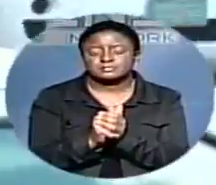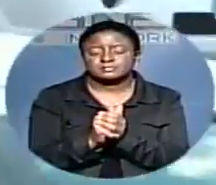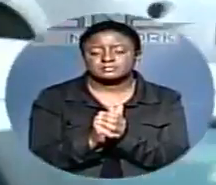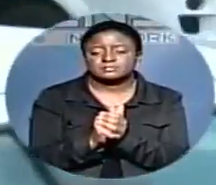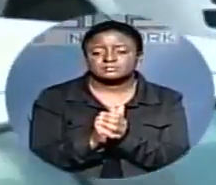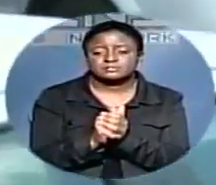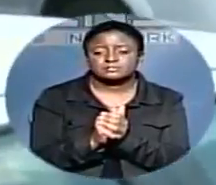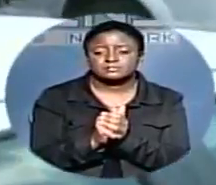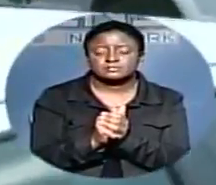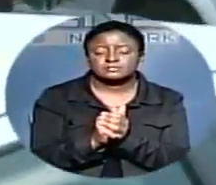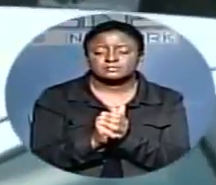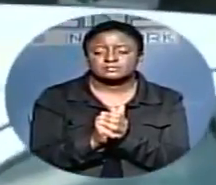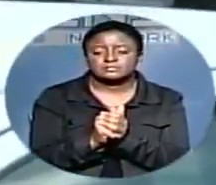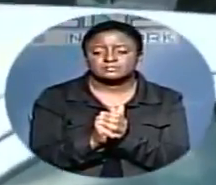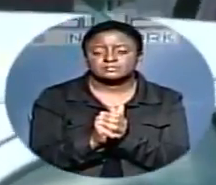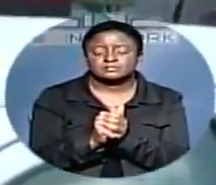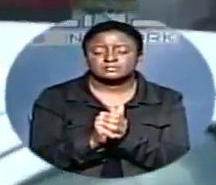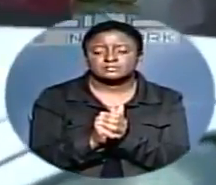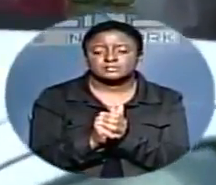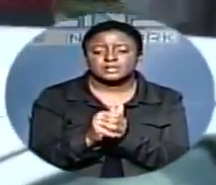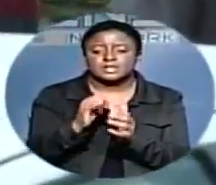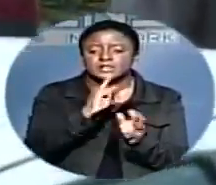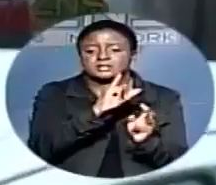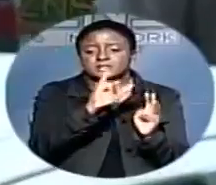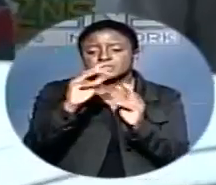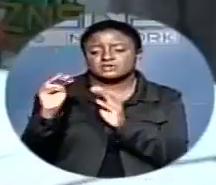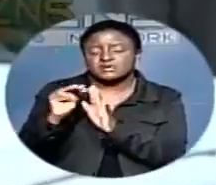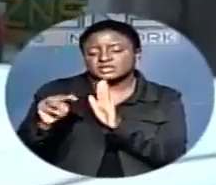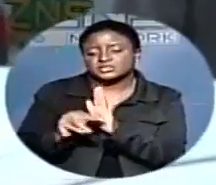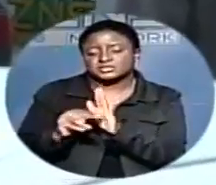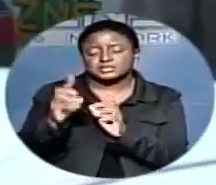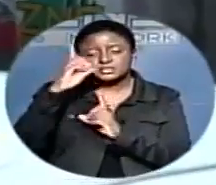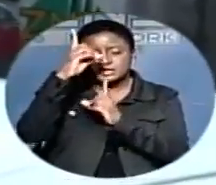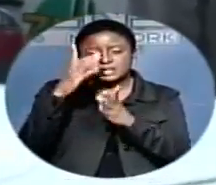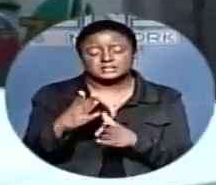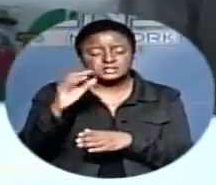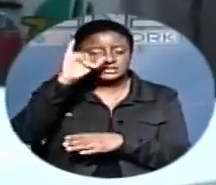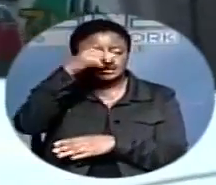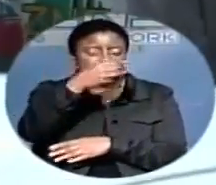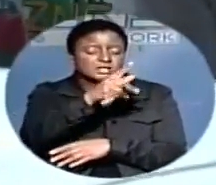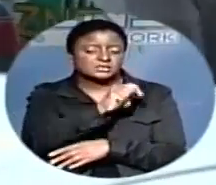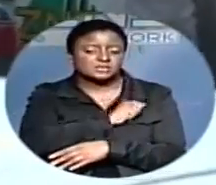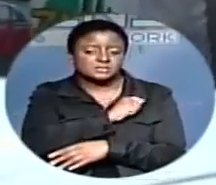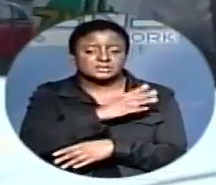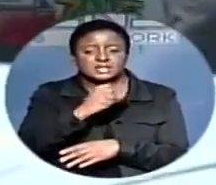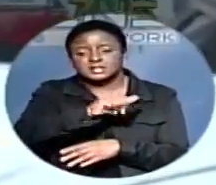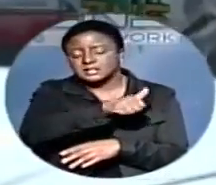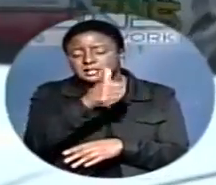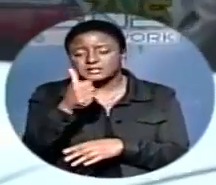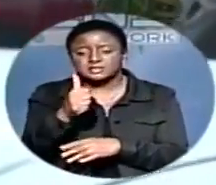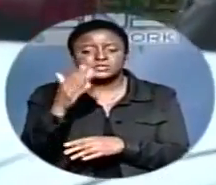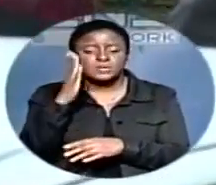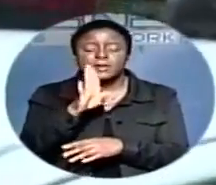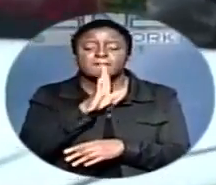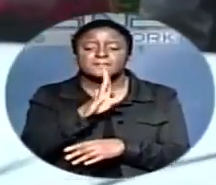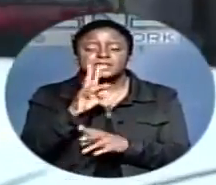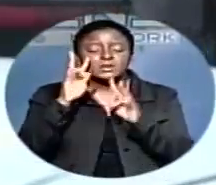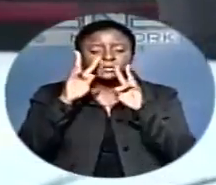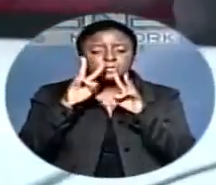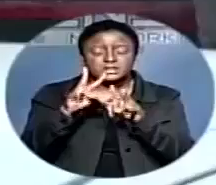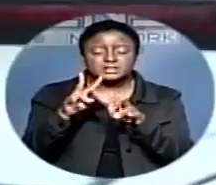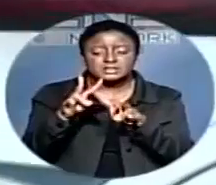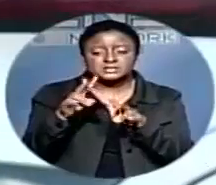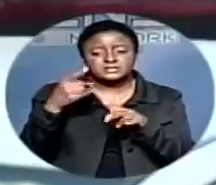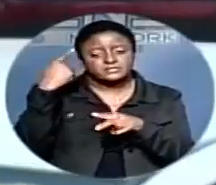including Immigration Director Jack Thompson, Charles Turner, Secretary and Assistant Secretary of Labor, will be as witnesses. The union is also expected